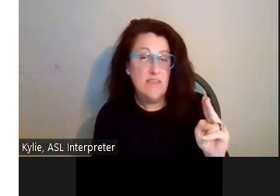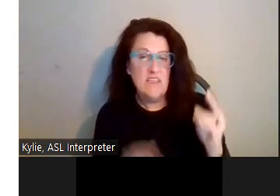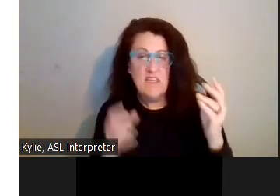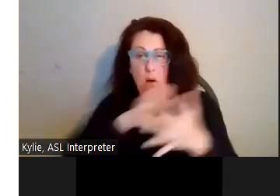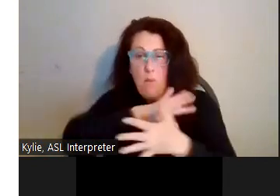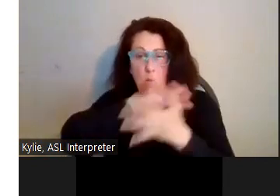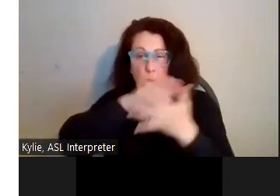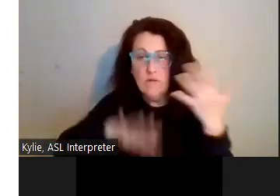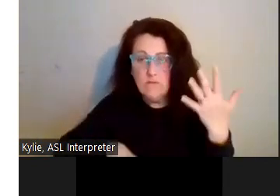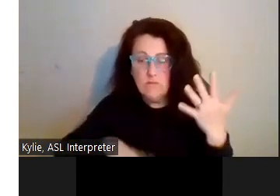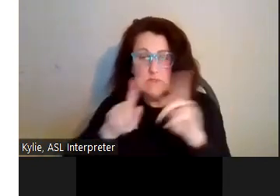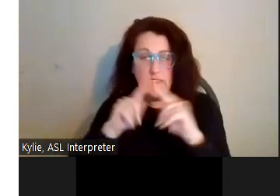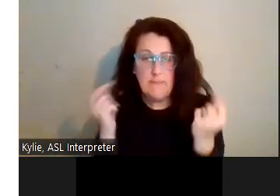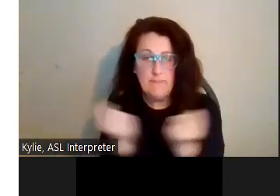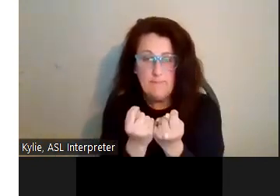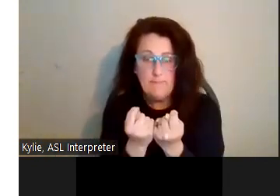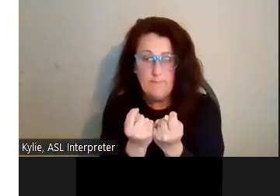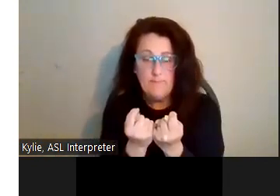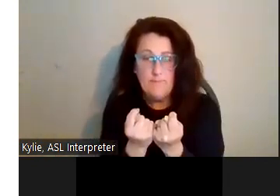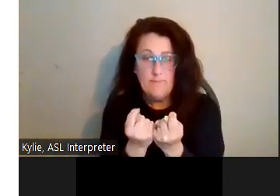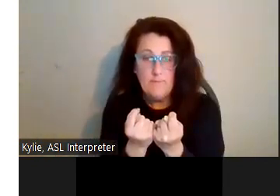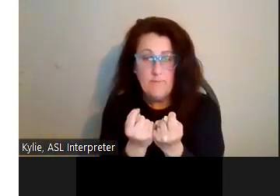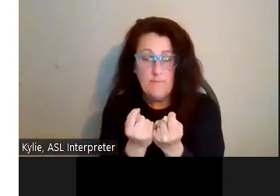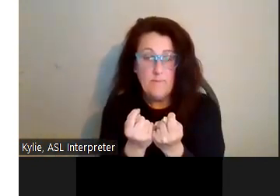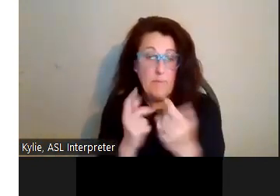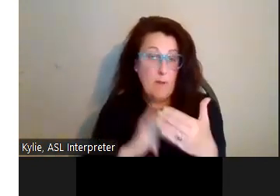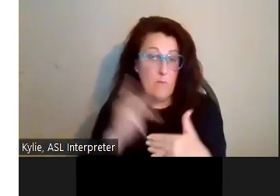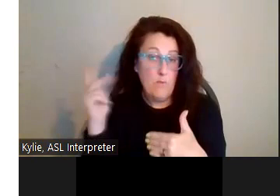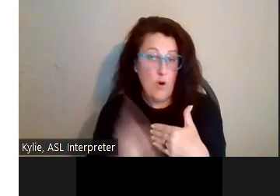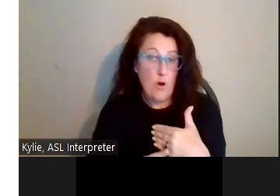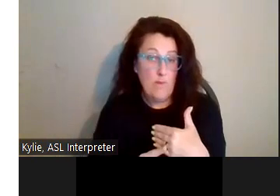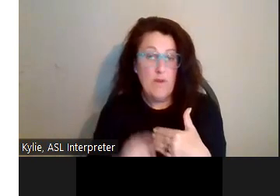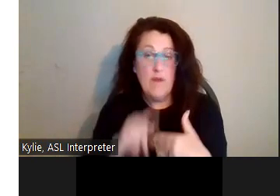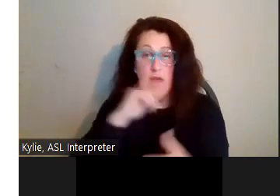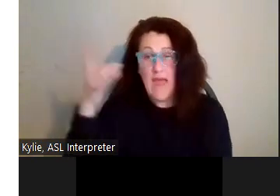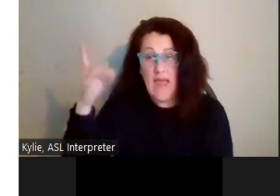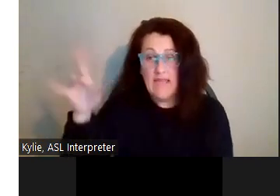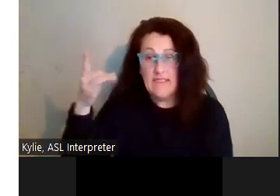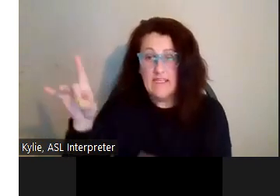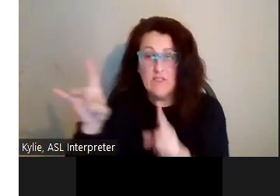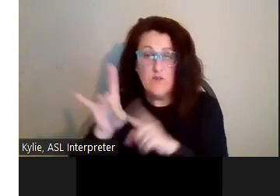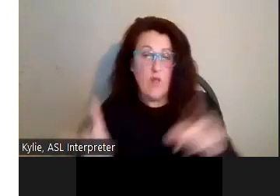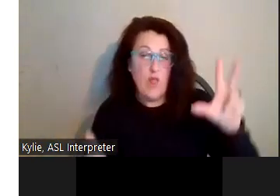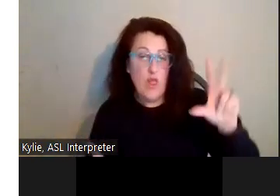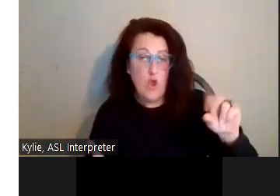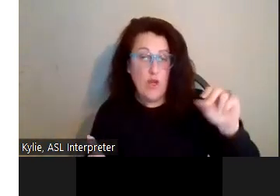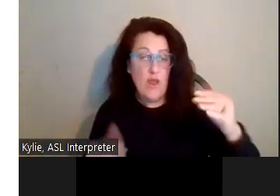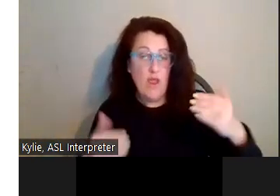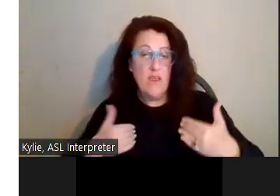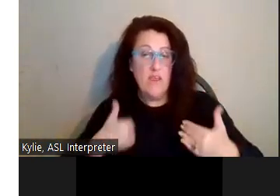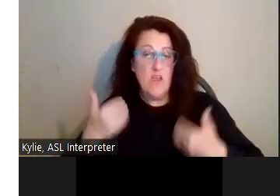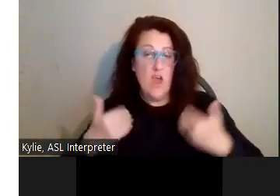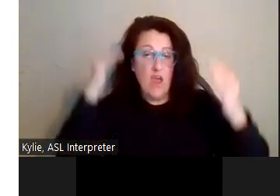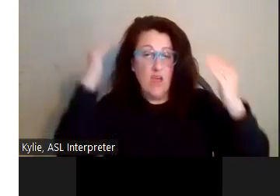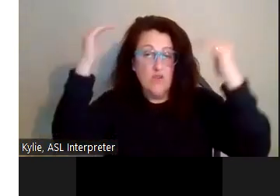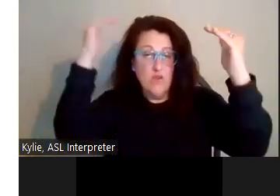multidisciplinary team. NextGeners are, that's our 18 to 30 year old young adults who are doing NextGen. We call